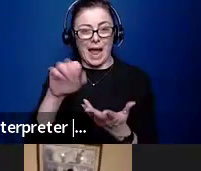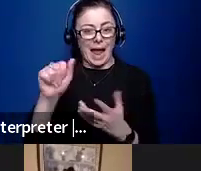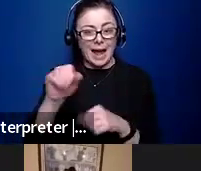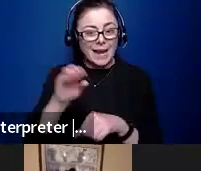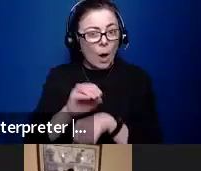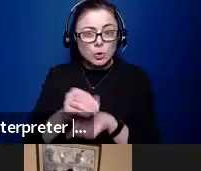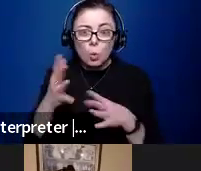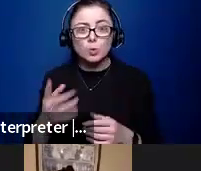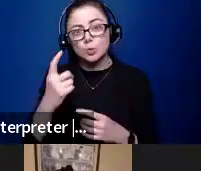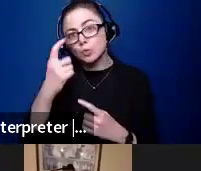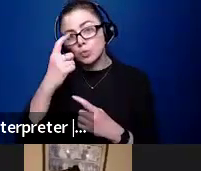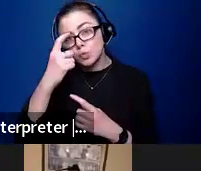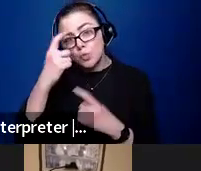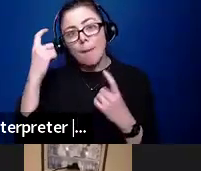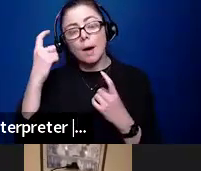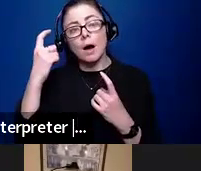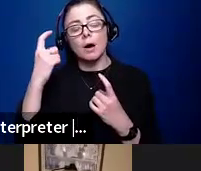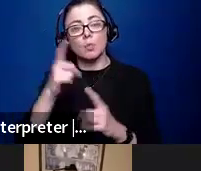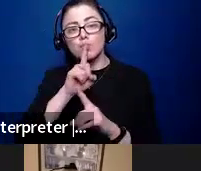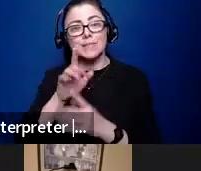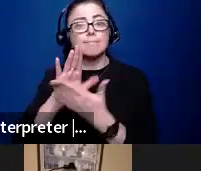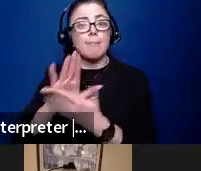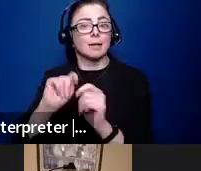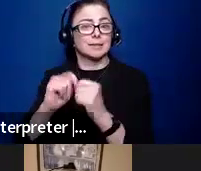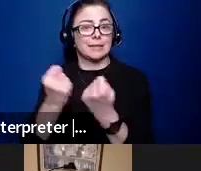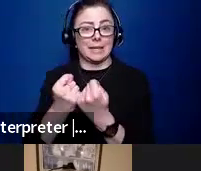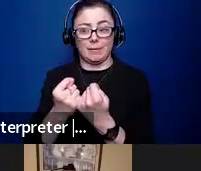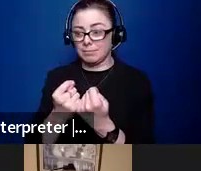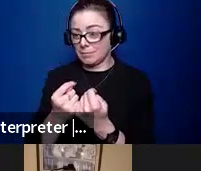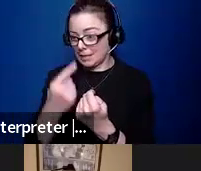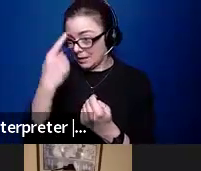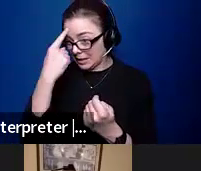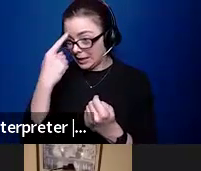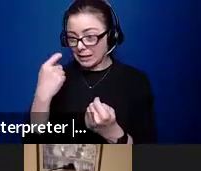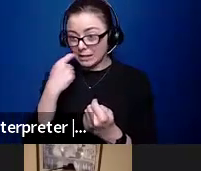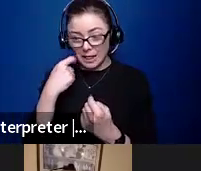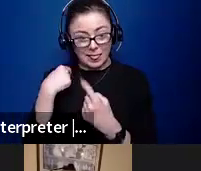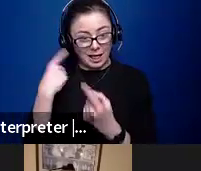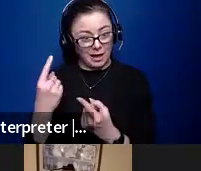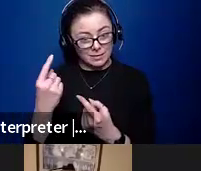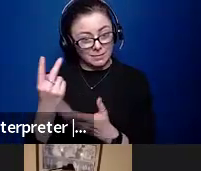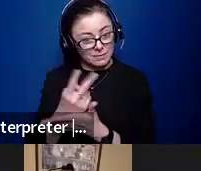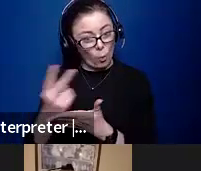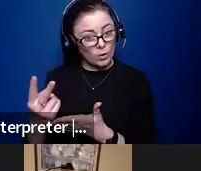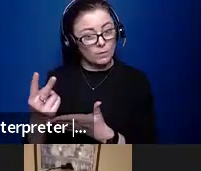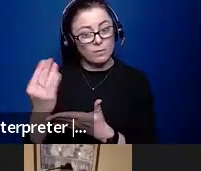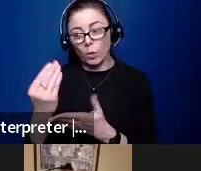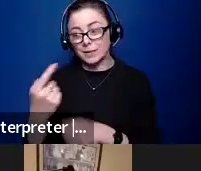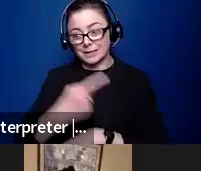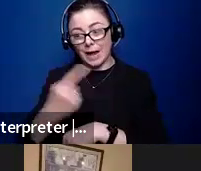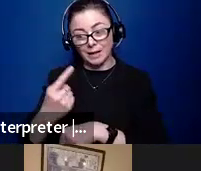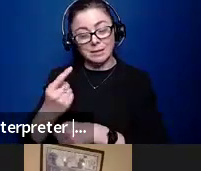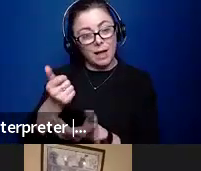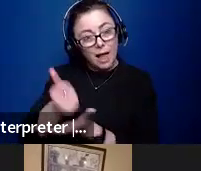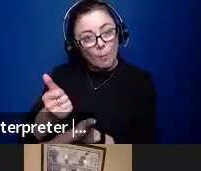trauma response team have spent the last 14 days there helping the community